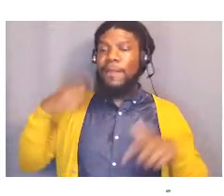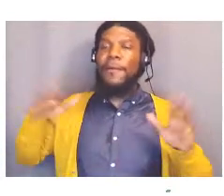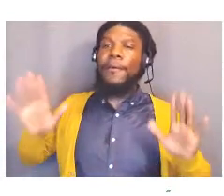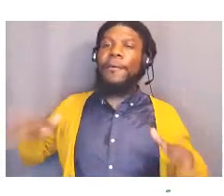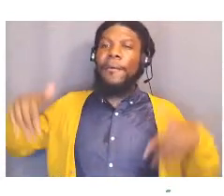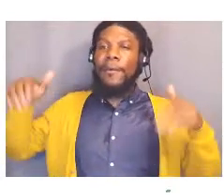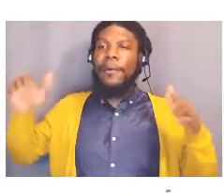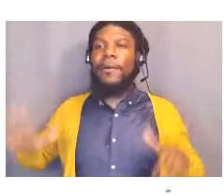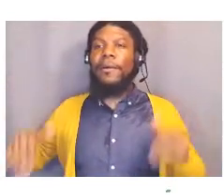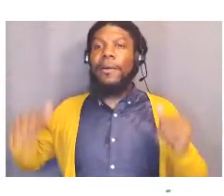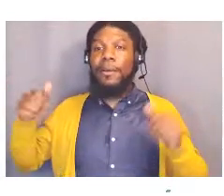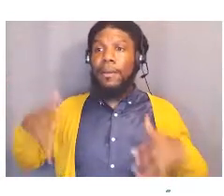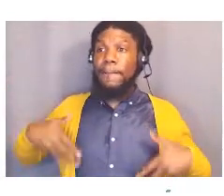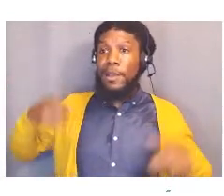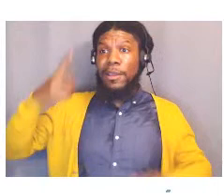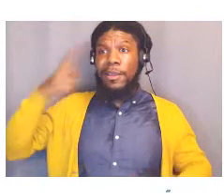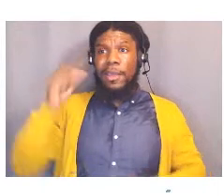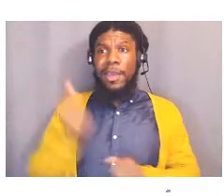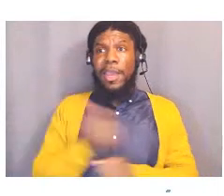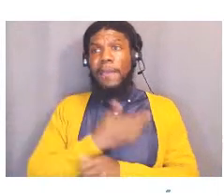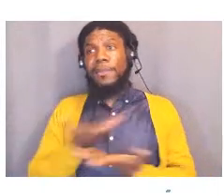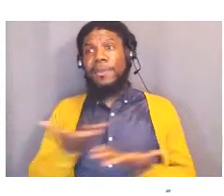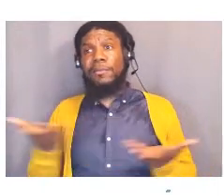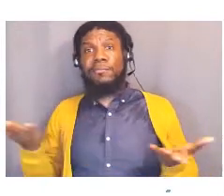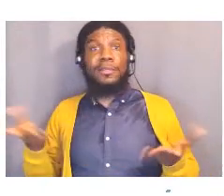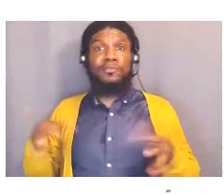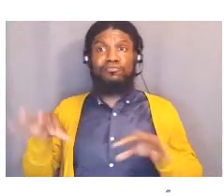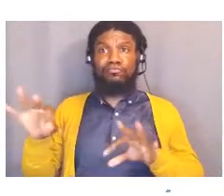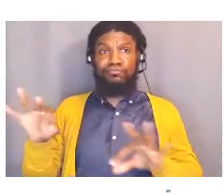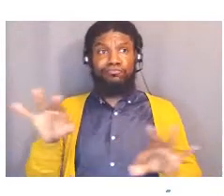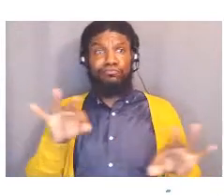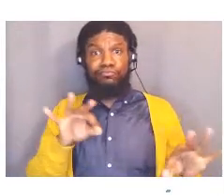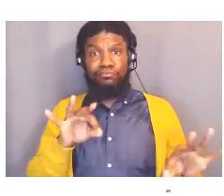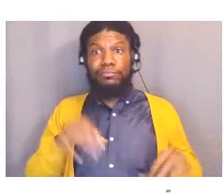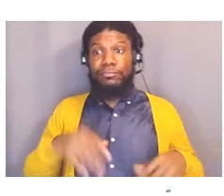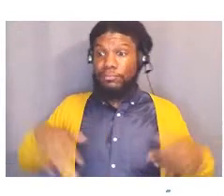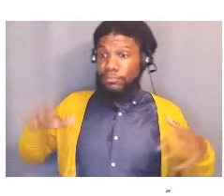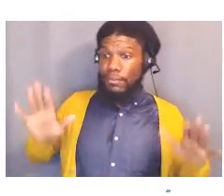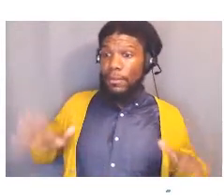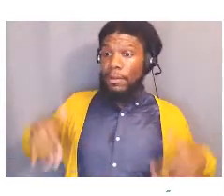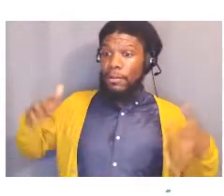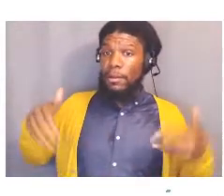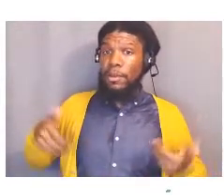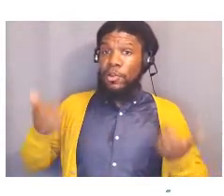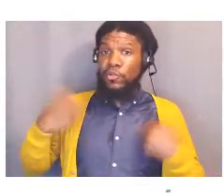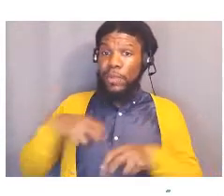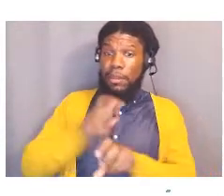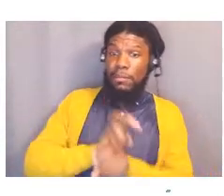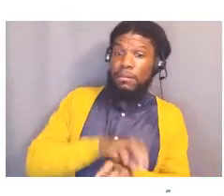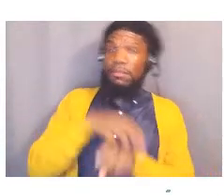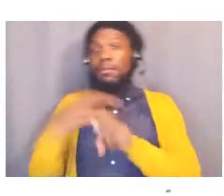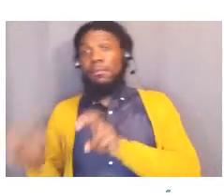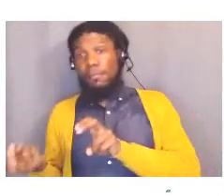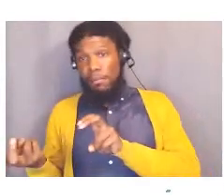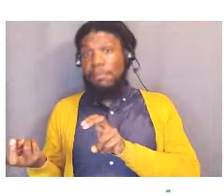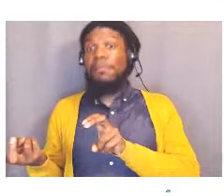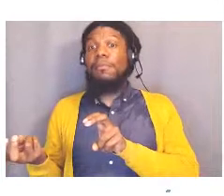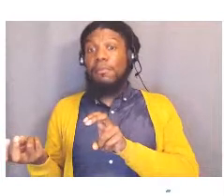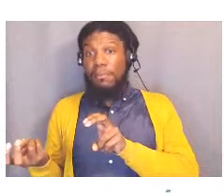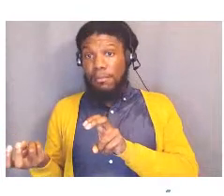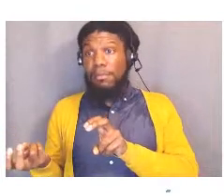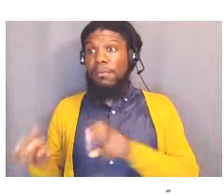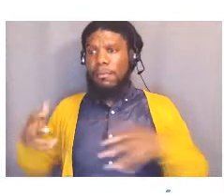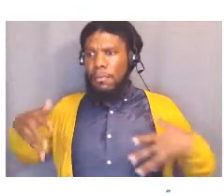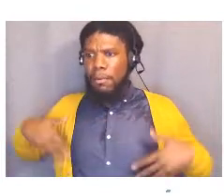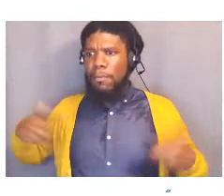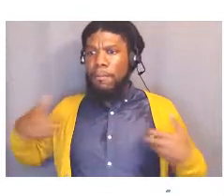everything was on the square. The buzzard tried to throw the monkey off his back. The